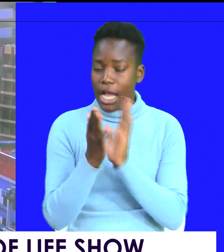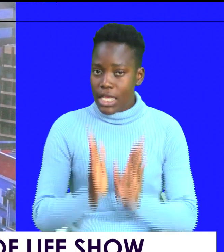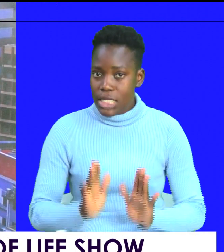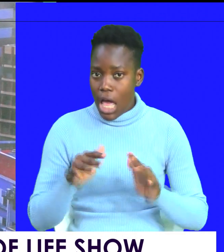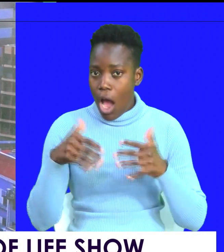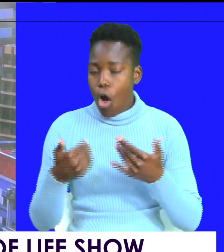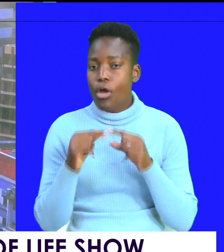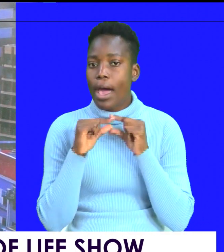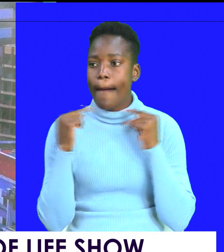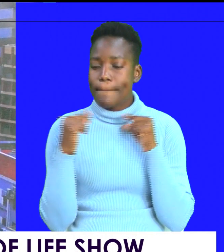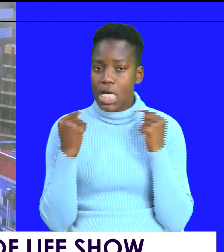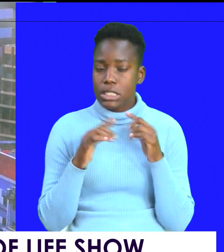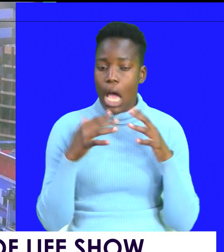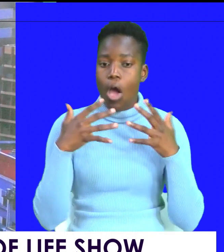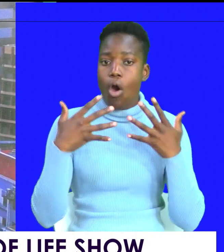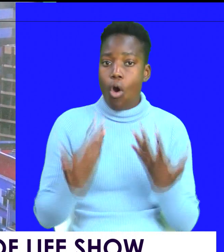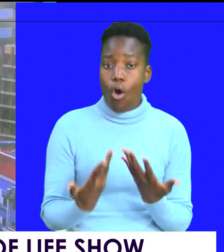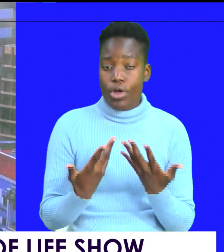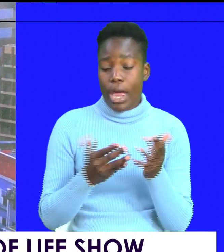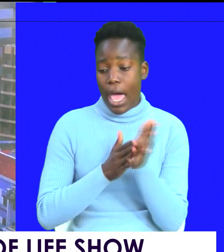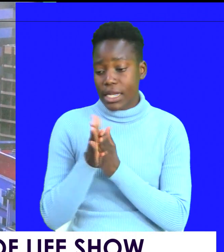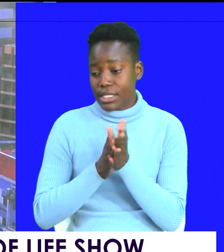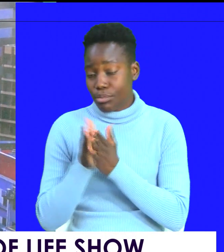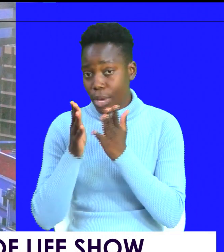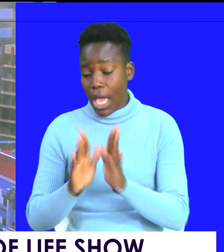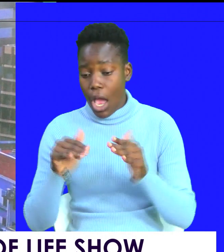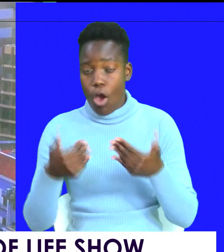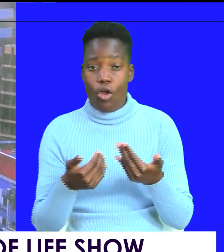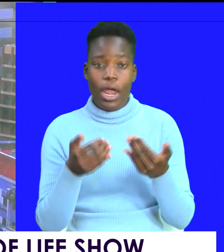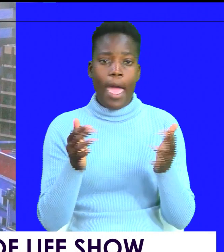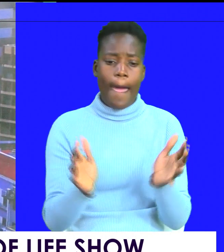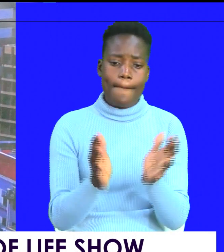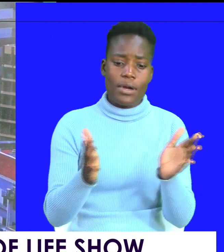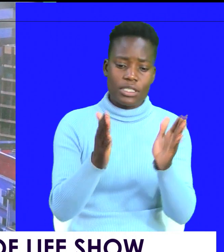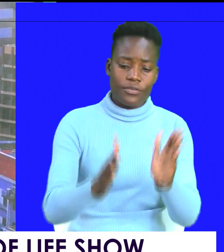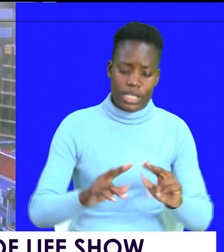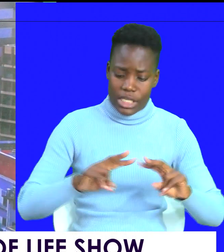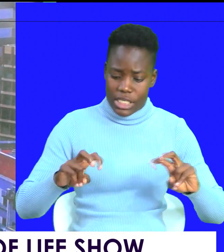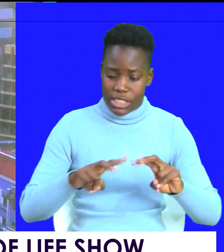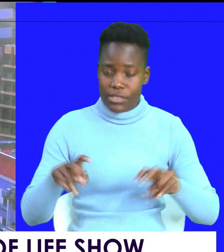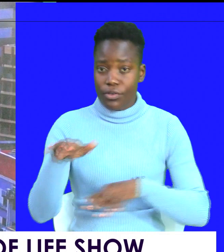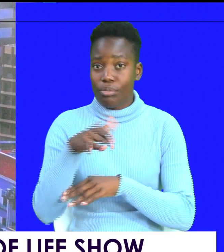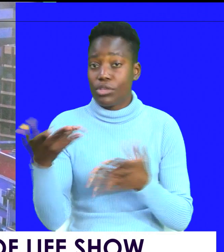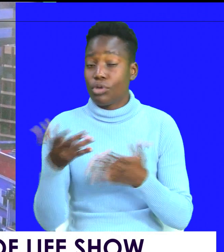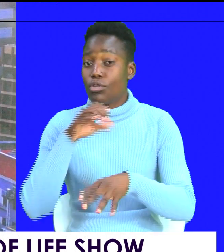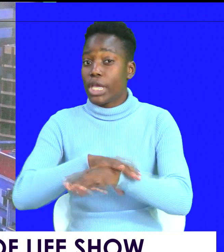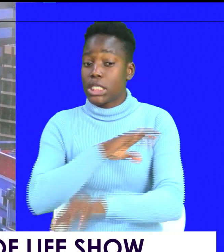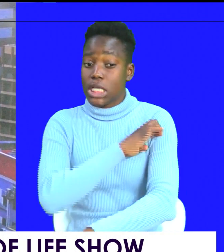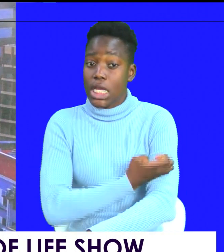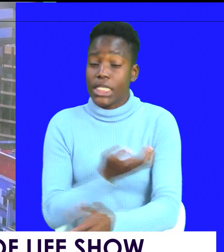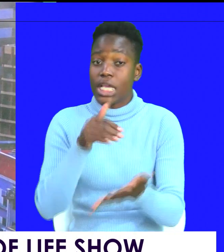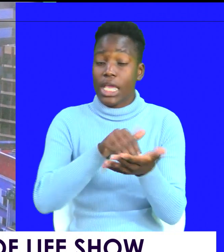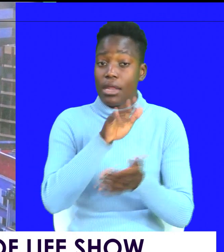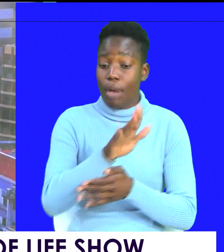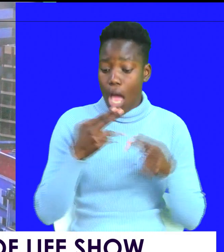it is a pastor, whether it is an inspirer, whether it's a motivator. Look for a place where you re-energize.